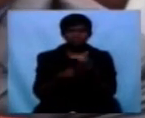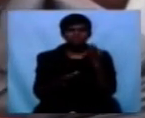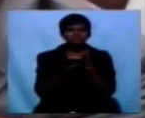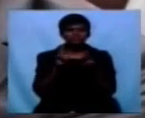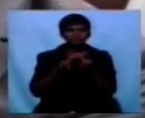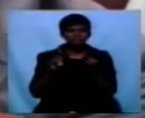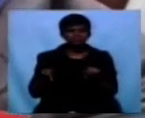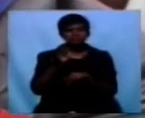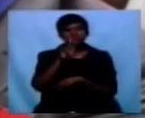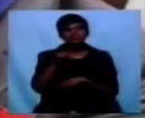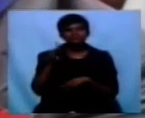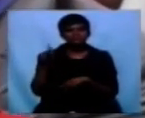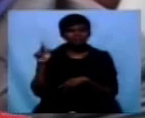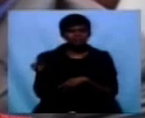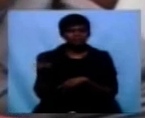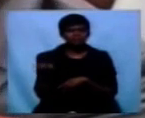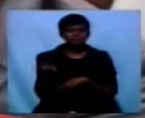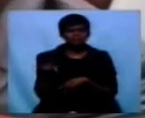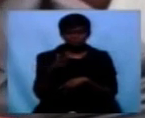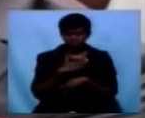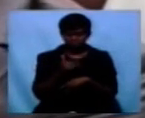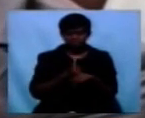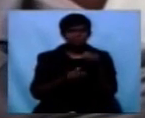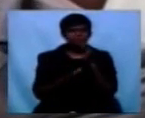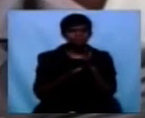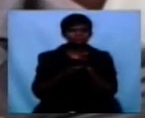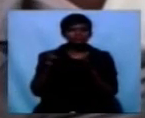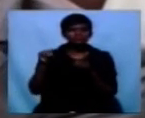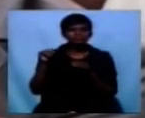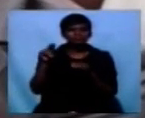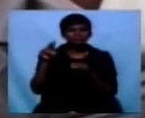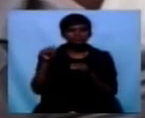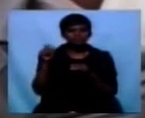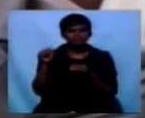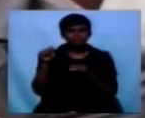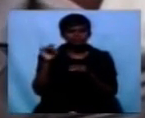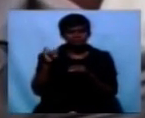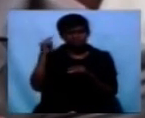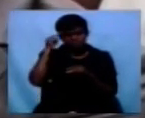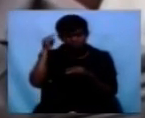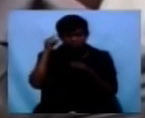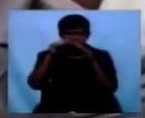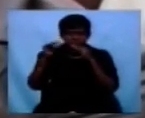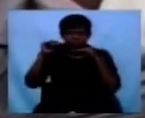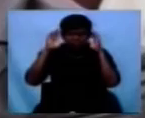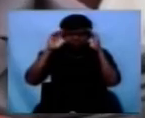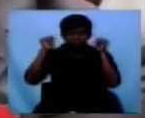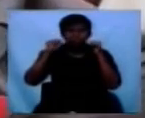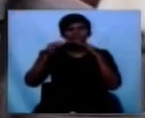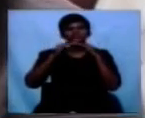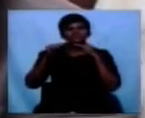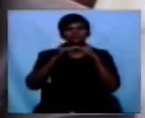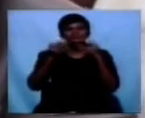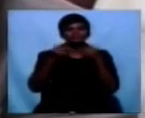of the PPP unit. I'm deputizing Honorable Mutati. And at government level, even at His Excellency President Lungu's level, we